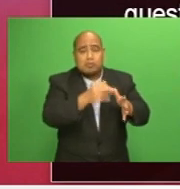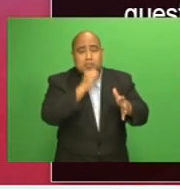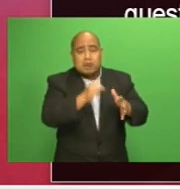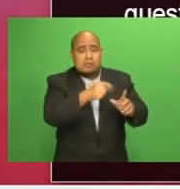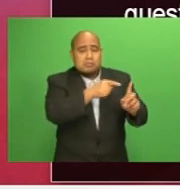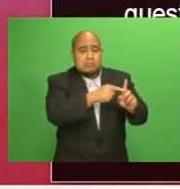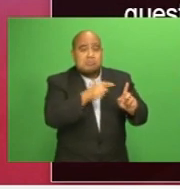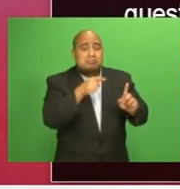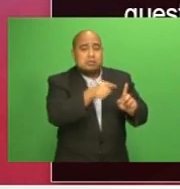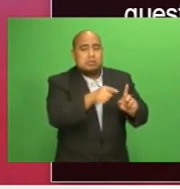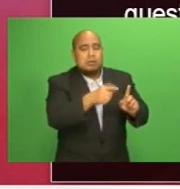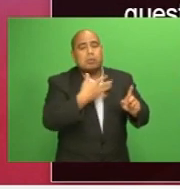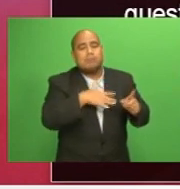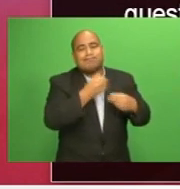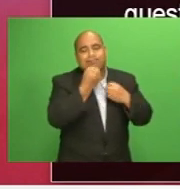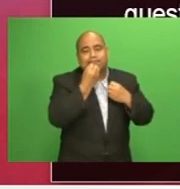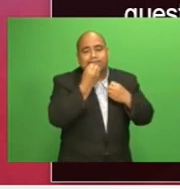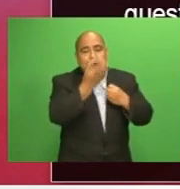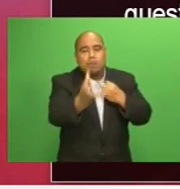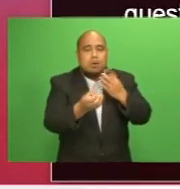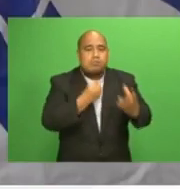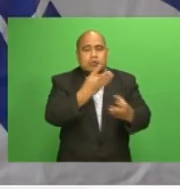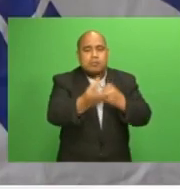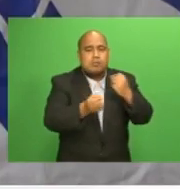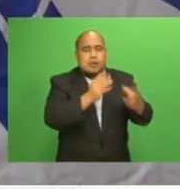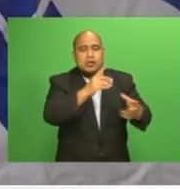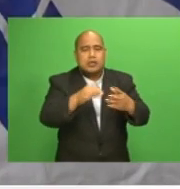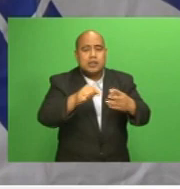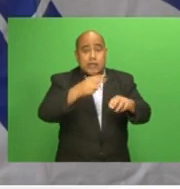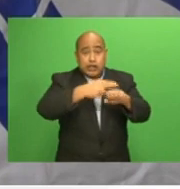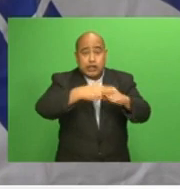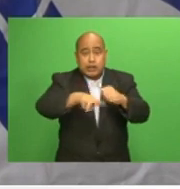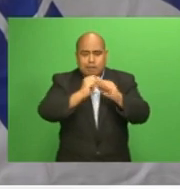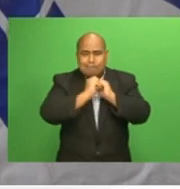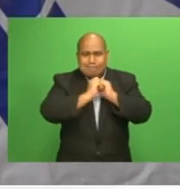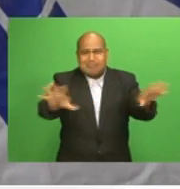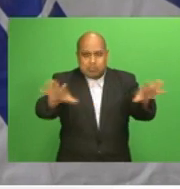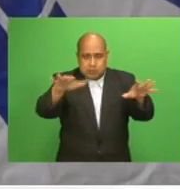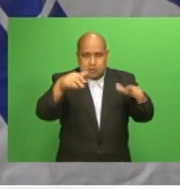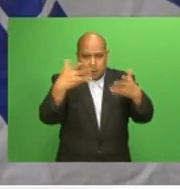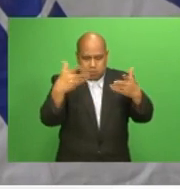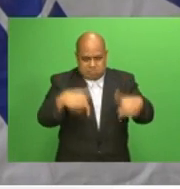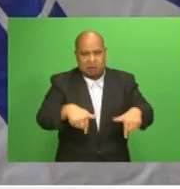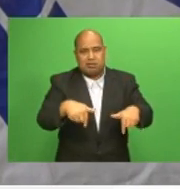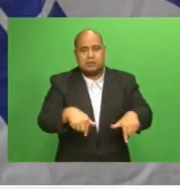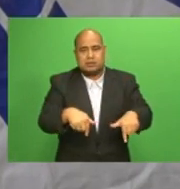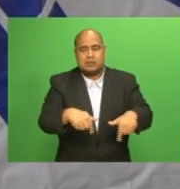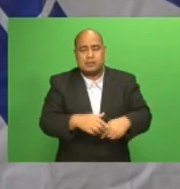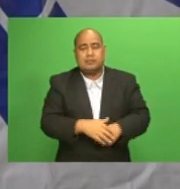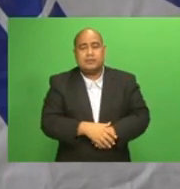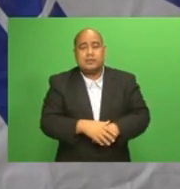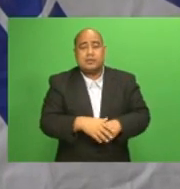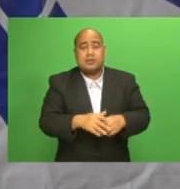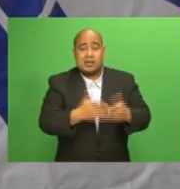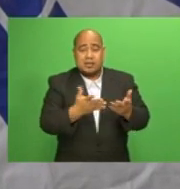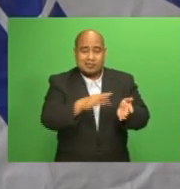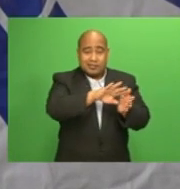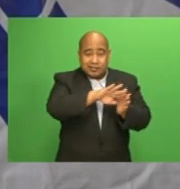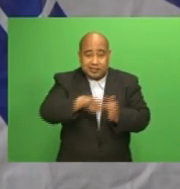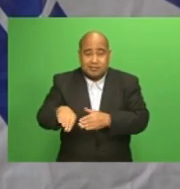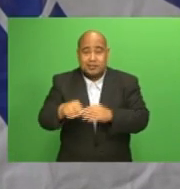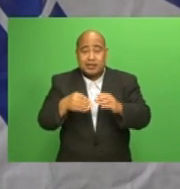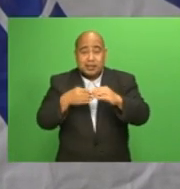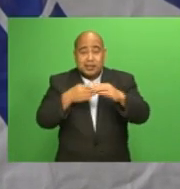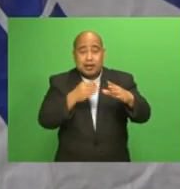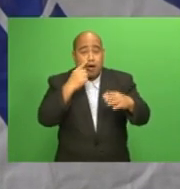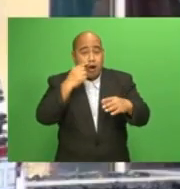on our credibility as a news organization. The suspended Sodelpa party and its leader Sitiveni Rambuka have also been accused by